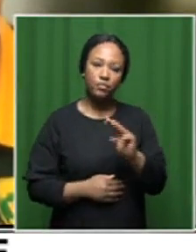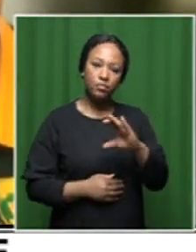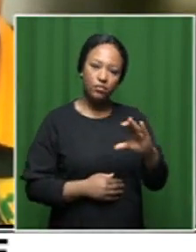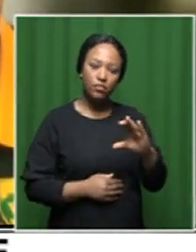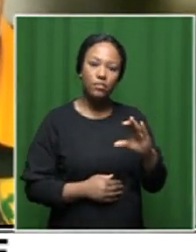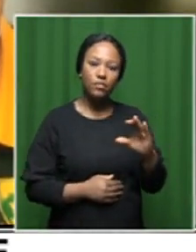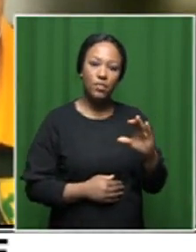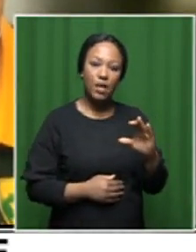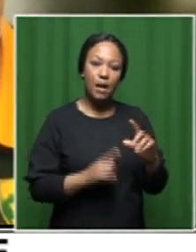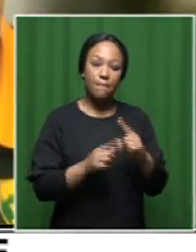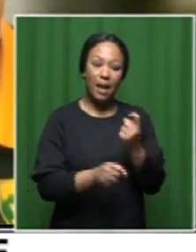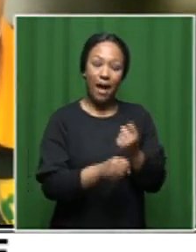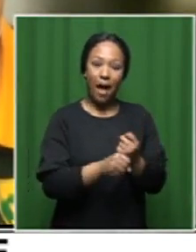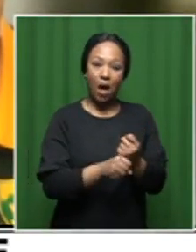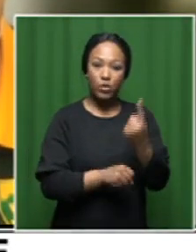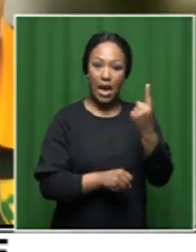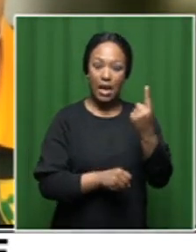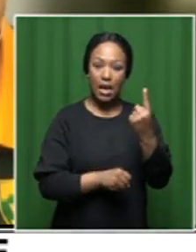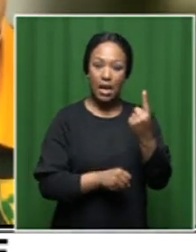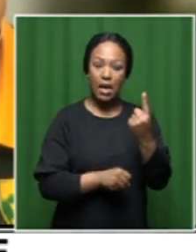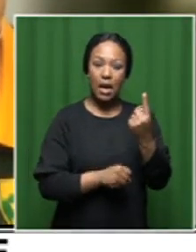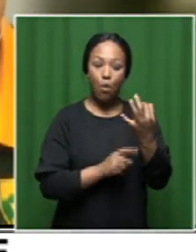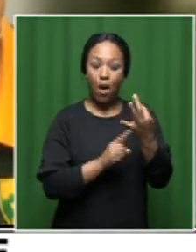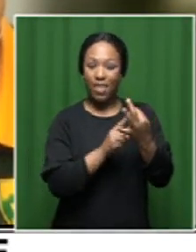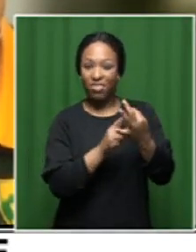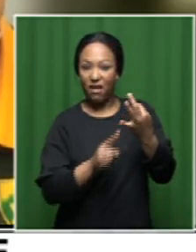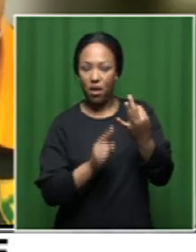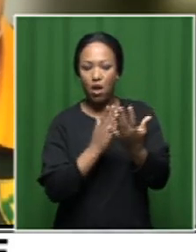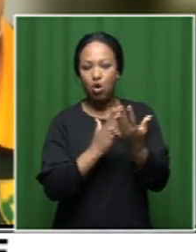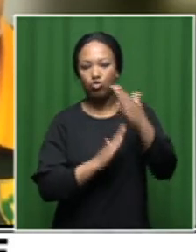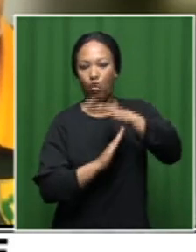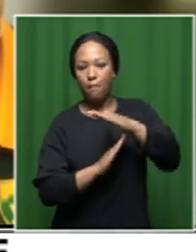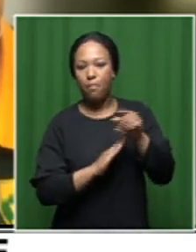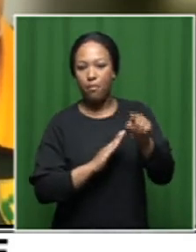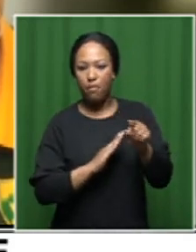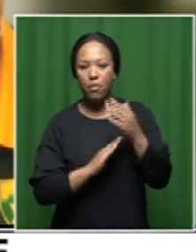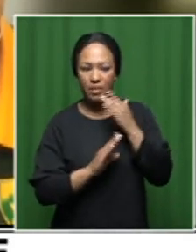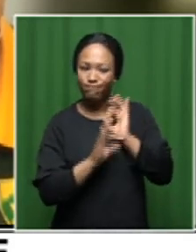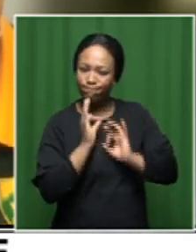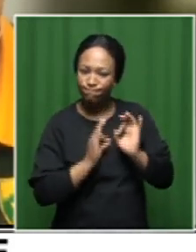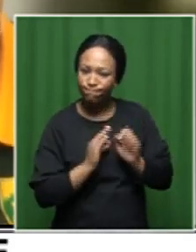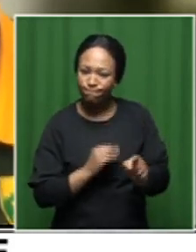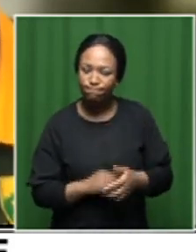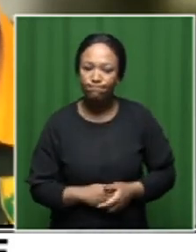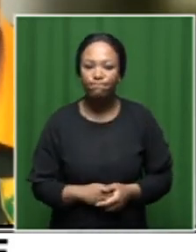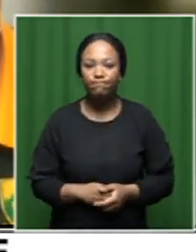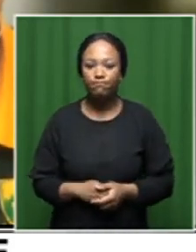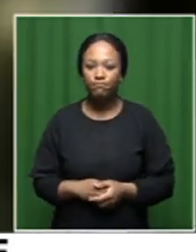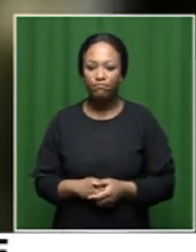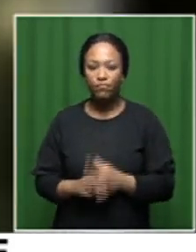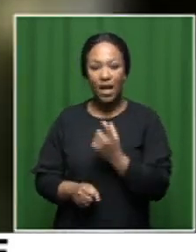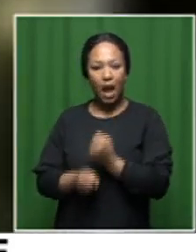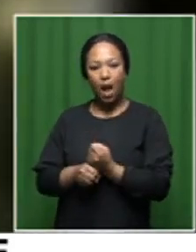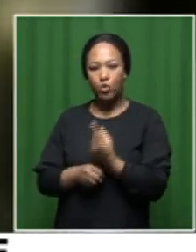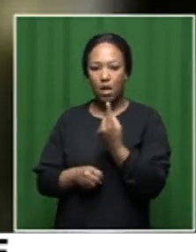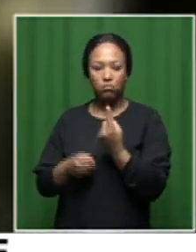Gauteng remain the top 3 largest property markets in the country. Speak to us more about this. Yeah, so Gauteng is